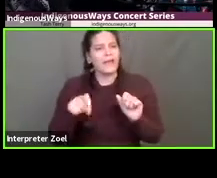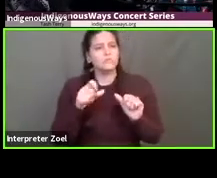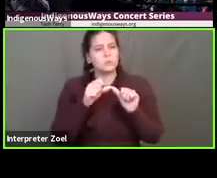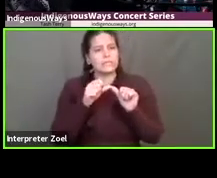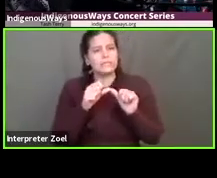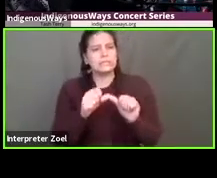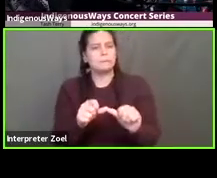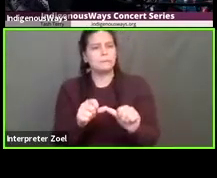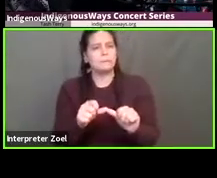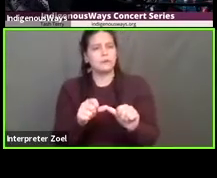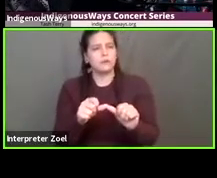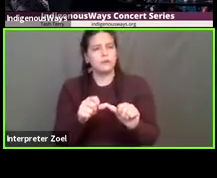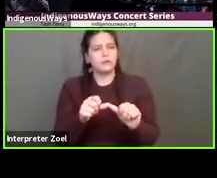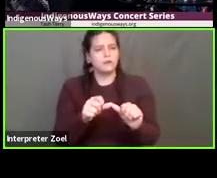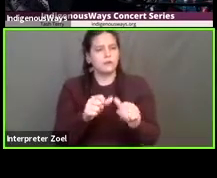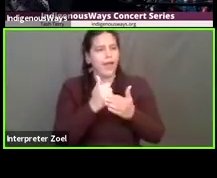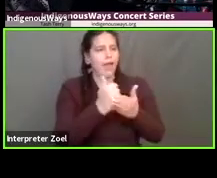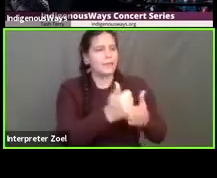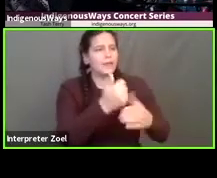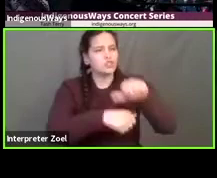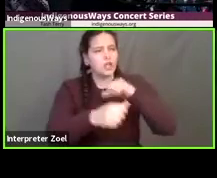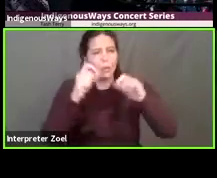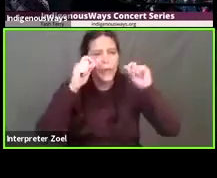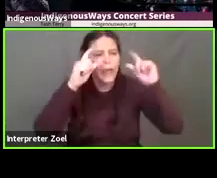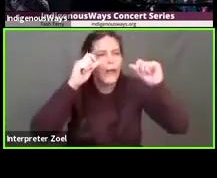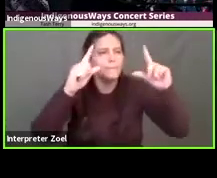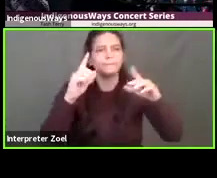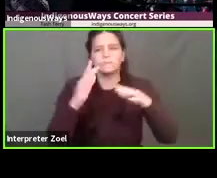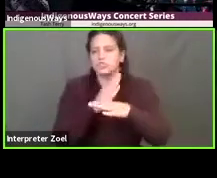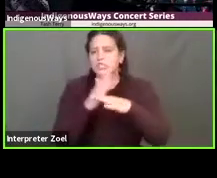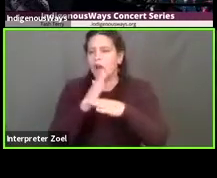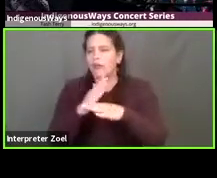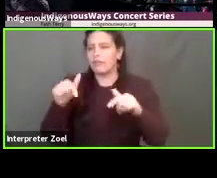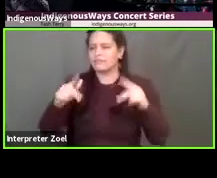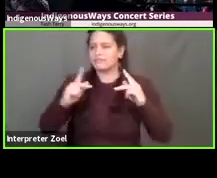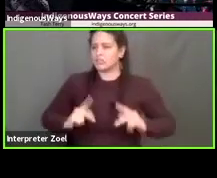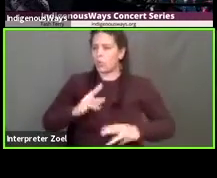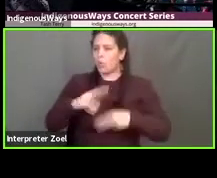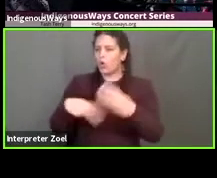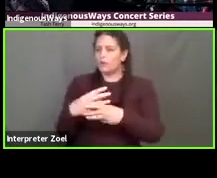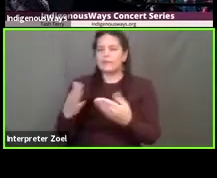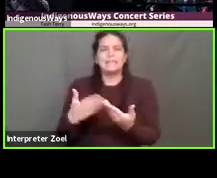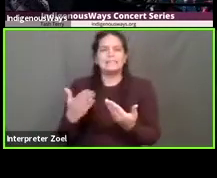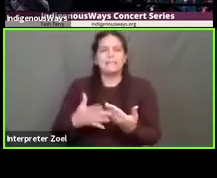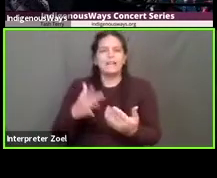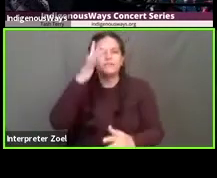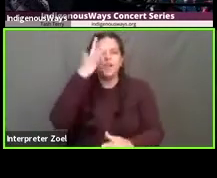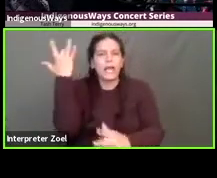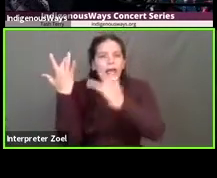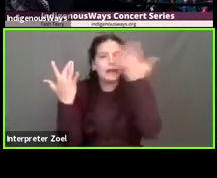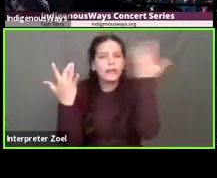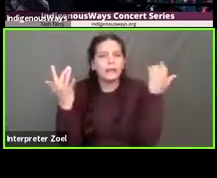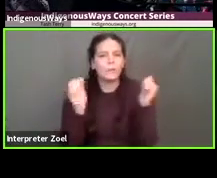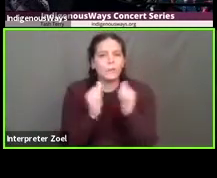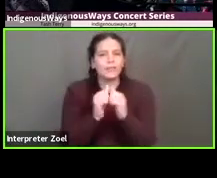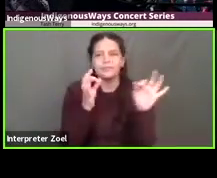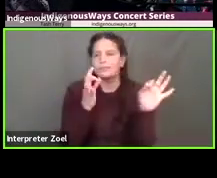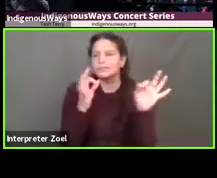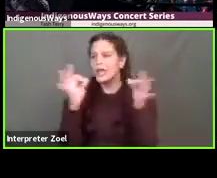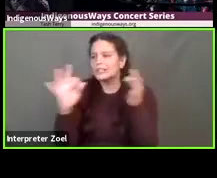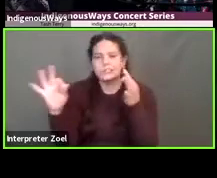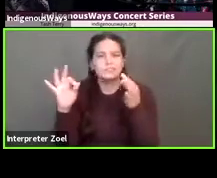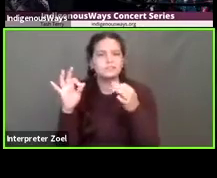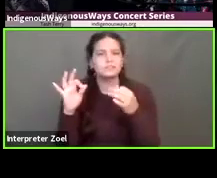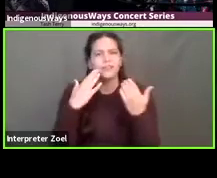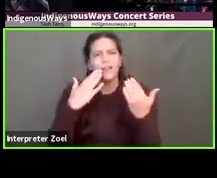up and sharing with each other in this physical world, because it's easy to forget with all the distractions, you know. Thank you, Wanan, for